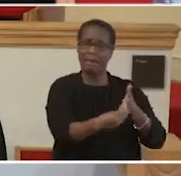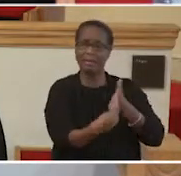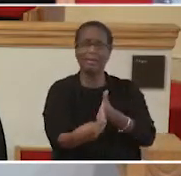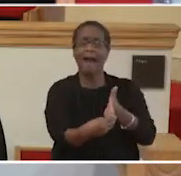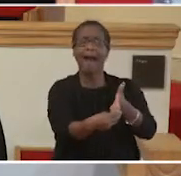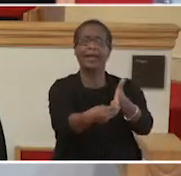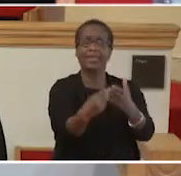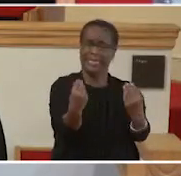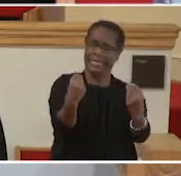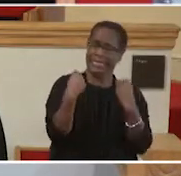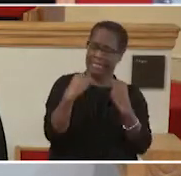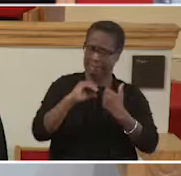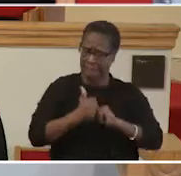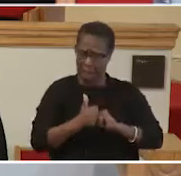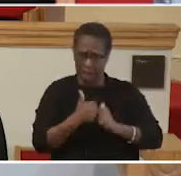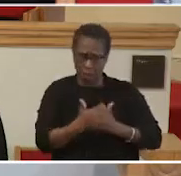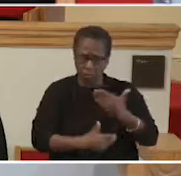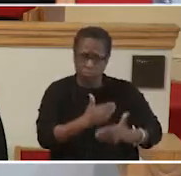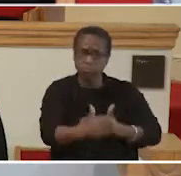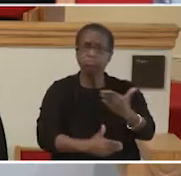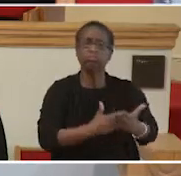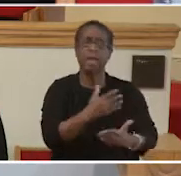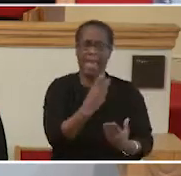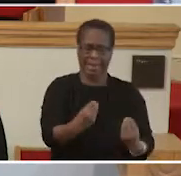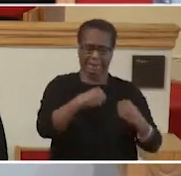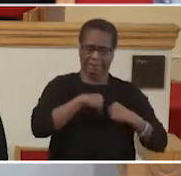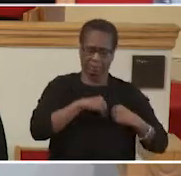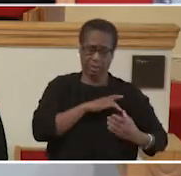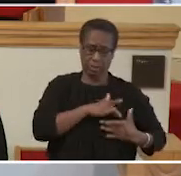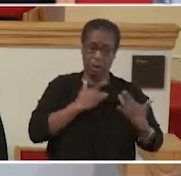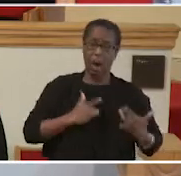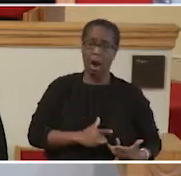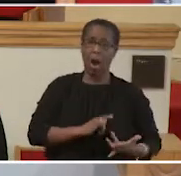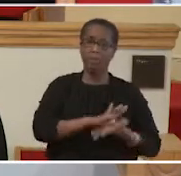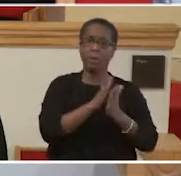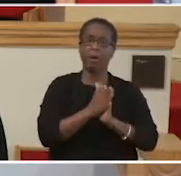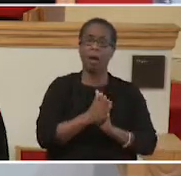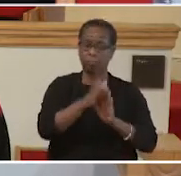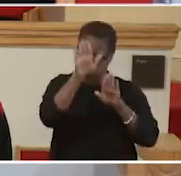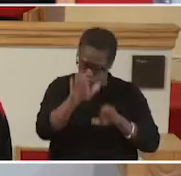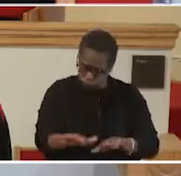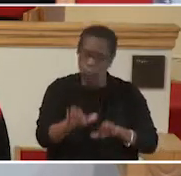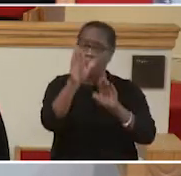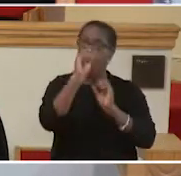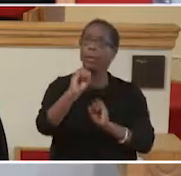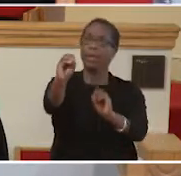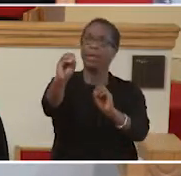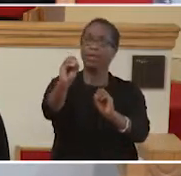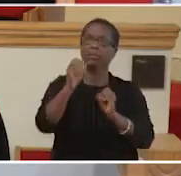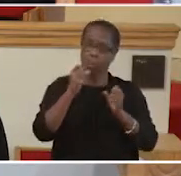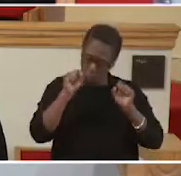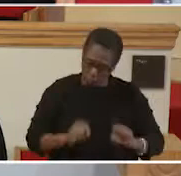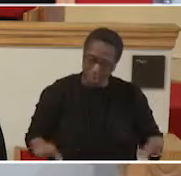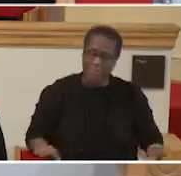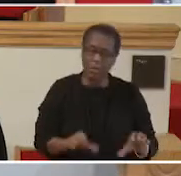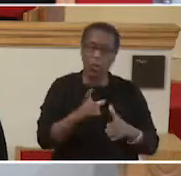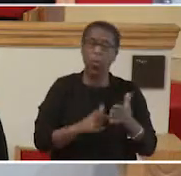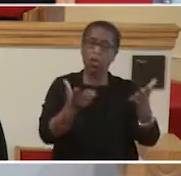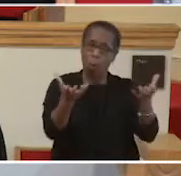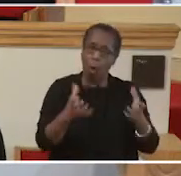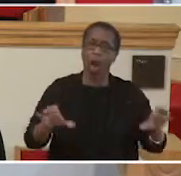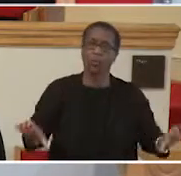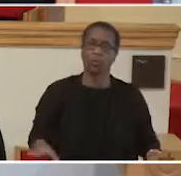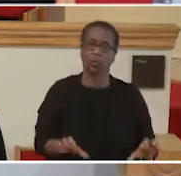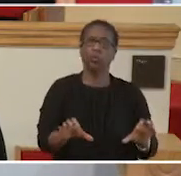teach us the way and give us an obedient heart to do all that you would have us do as we worship you